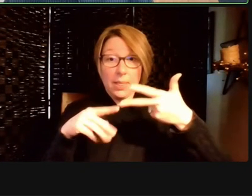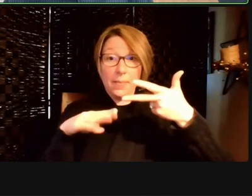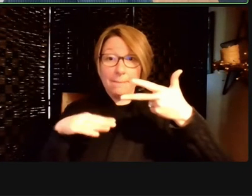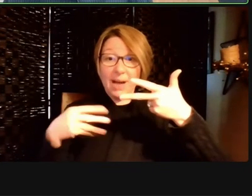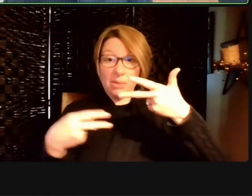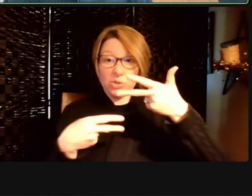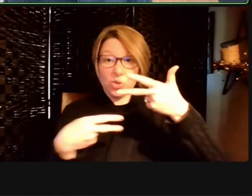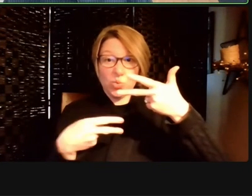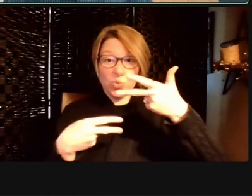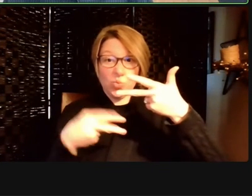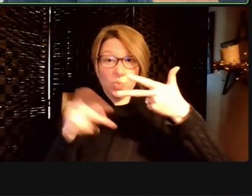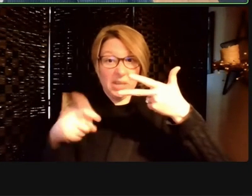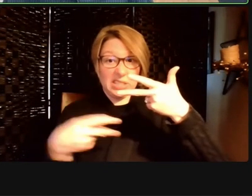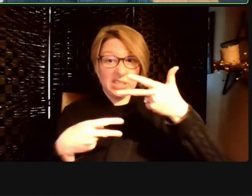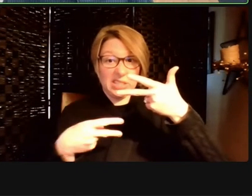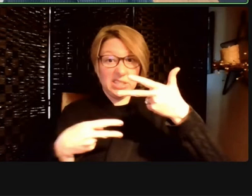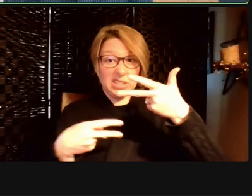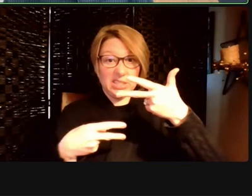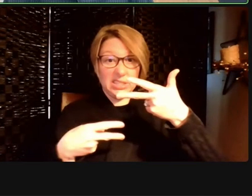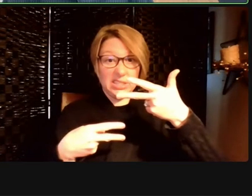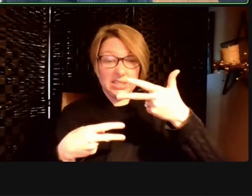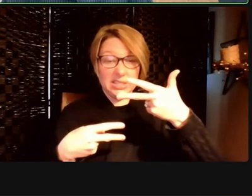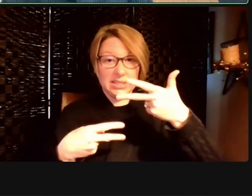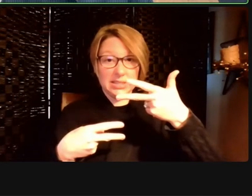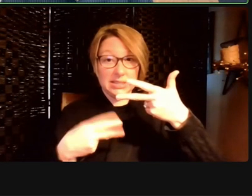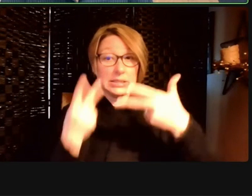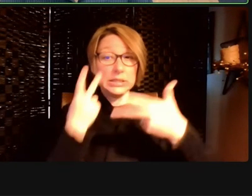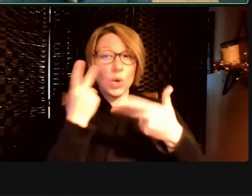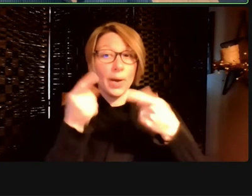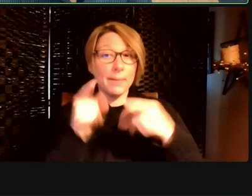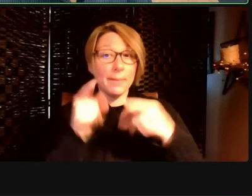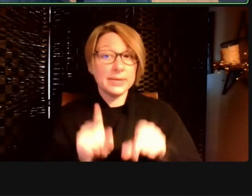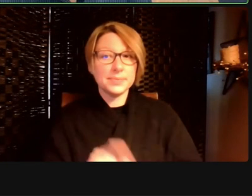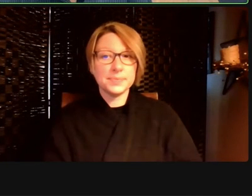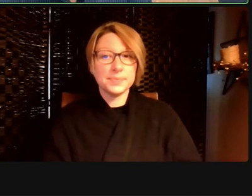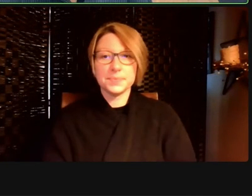the secondary criteria. Look what happens here.